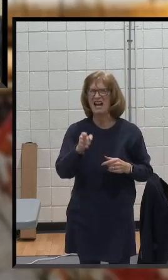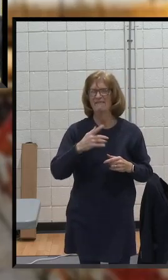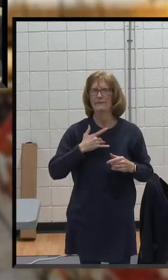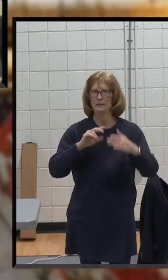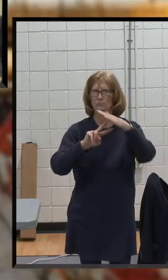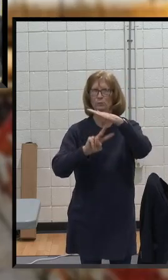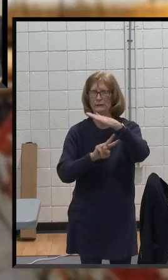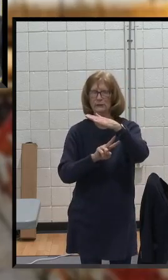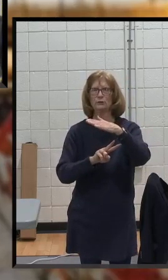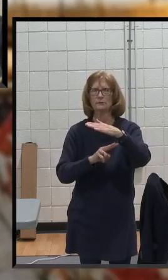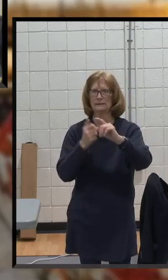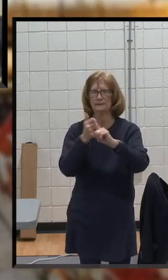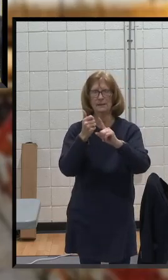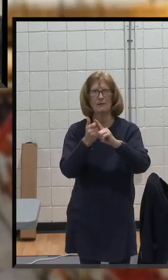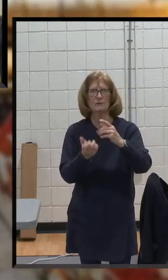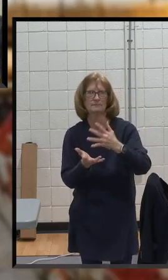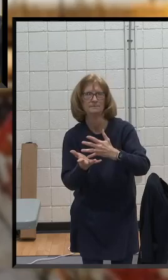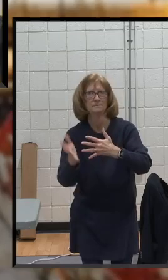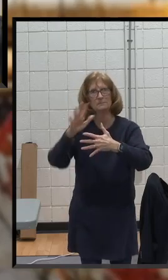make sure that